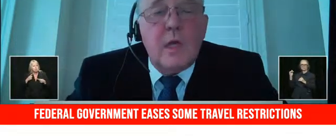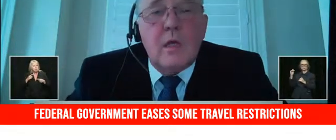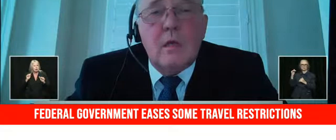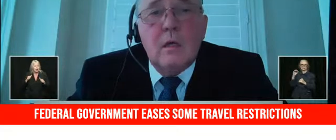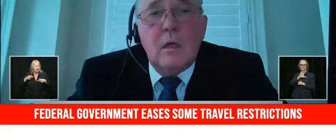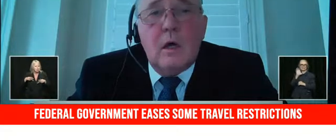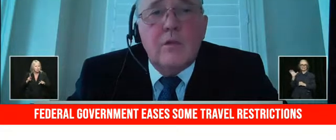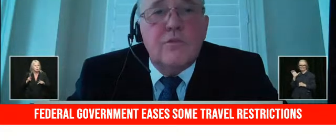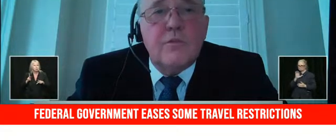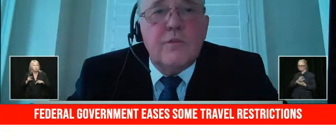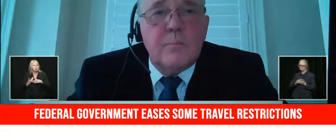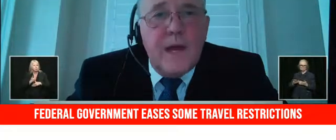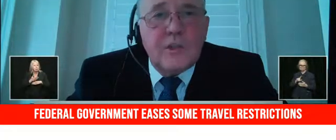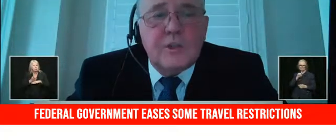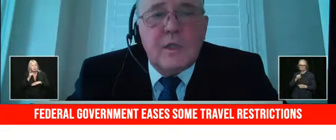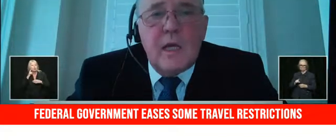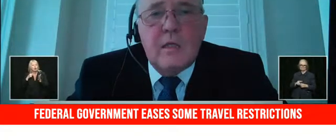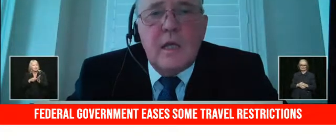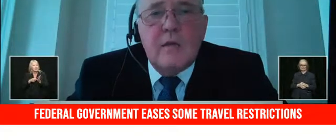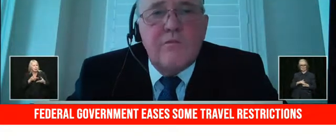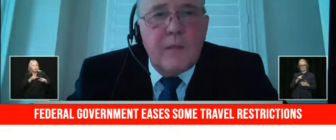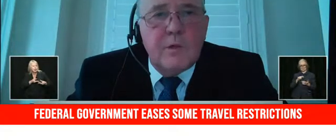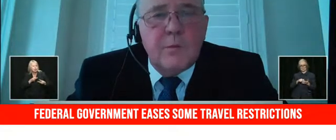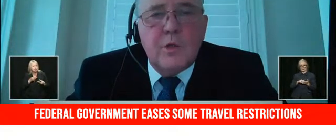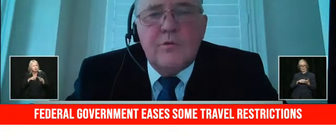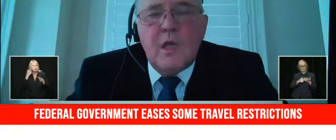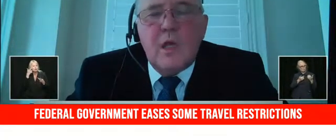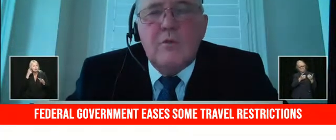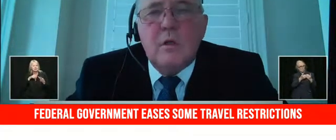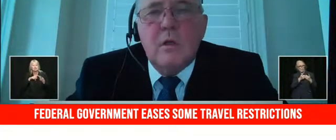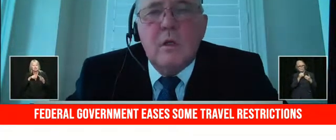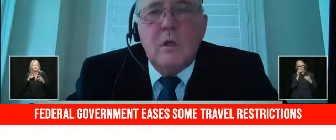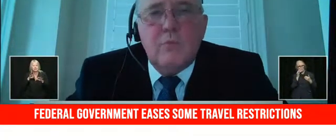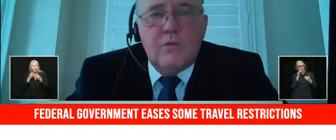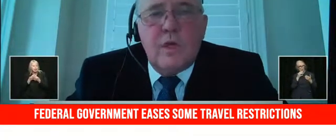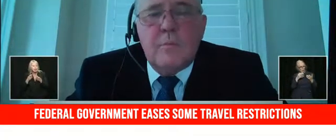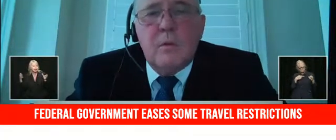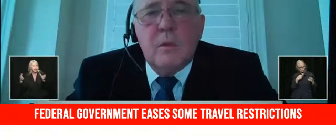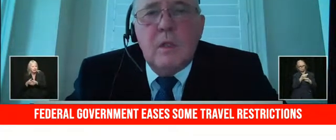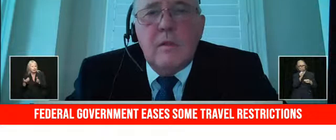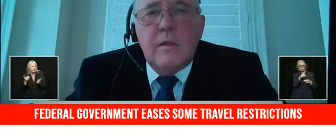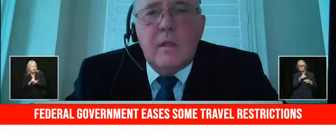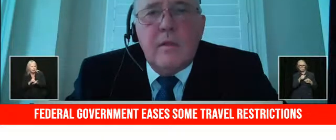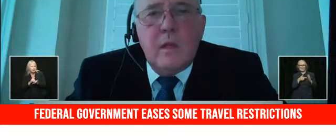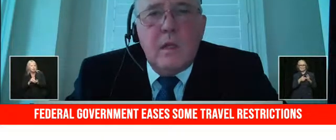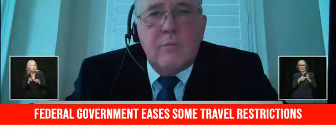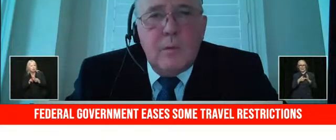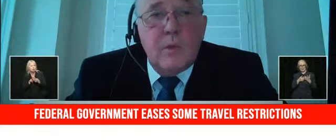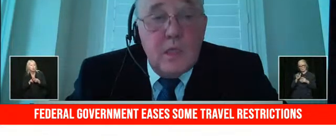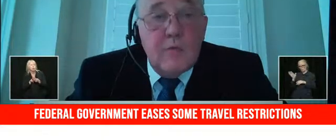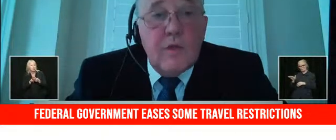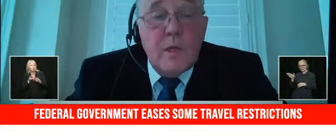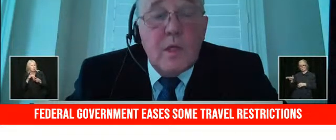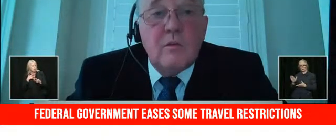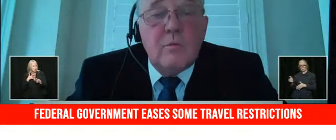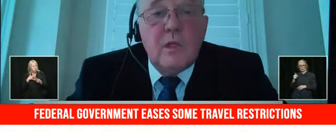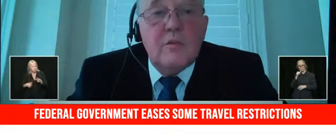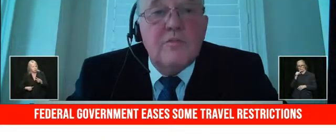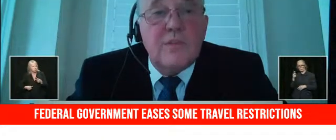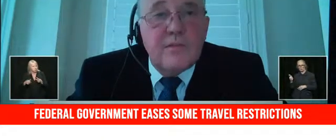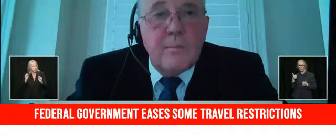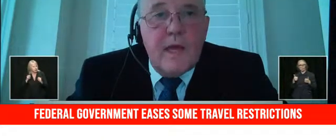we have today, on issues of compassion and family reunification, for example, then if we believe that we